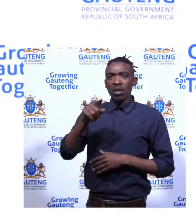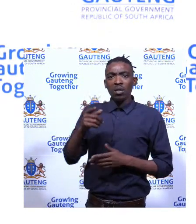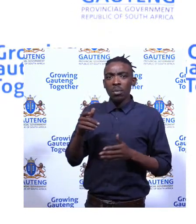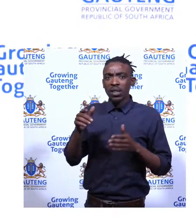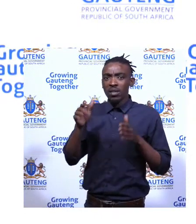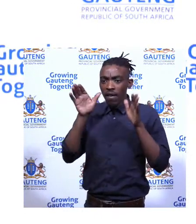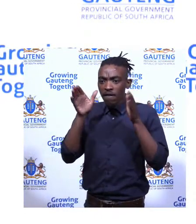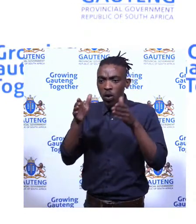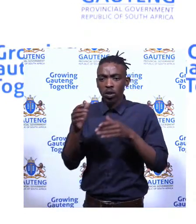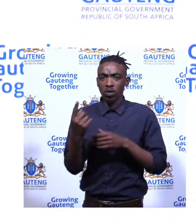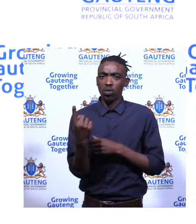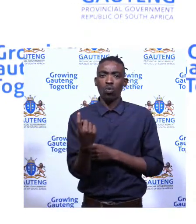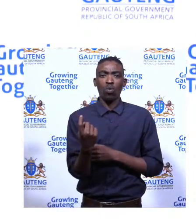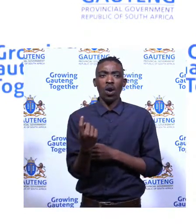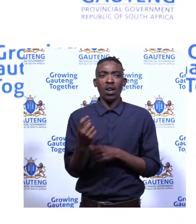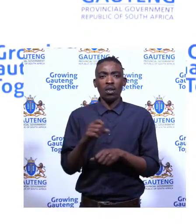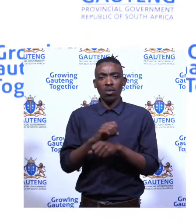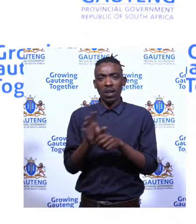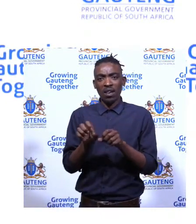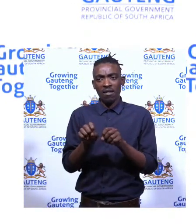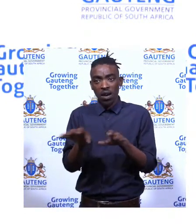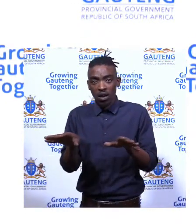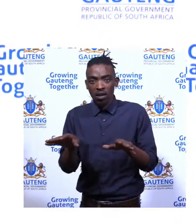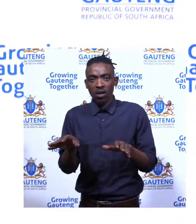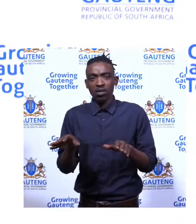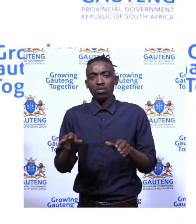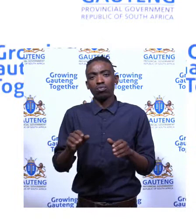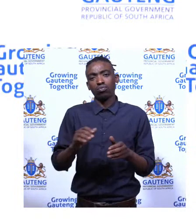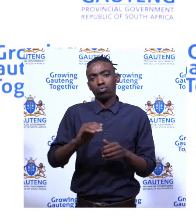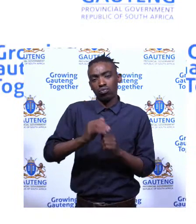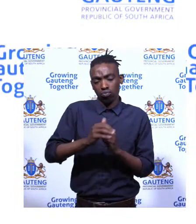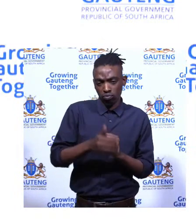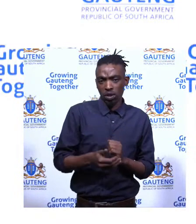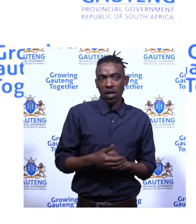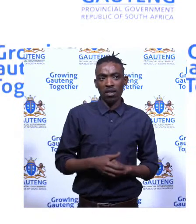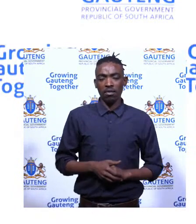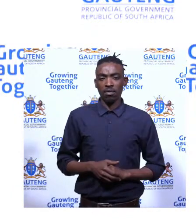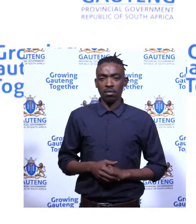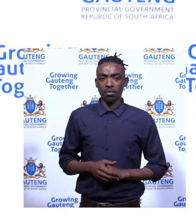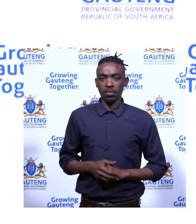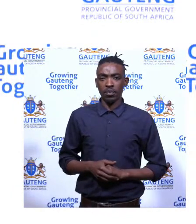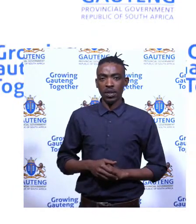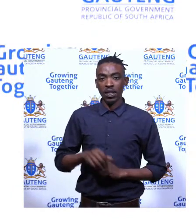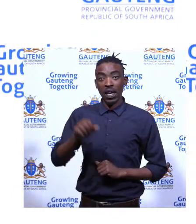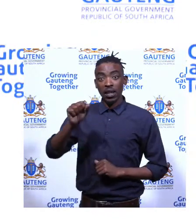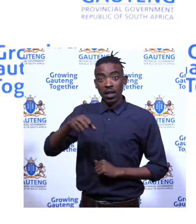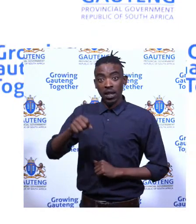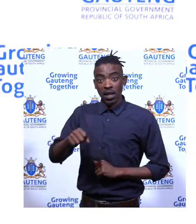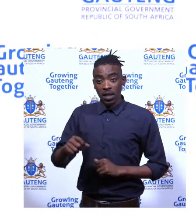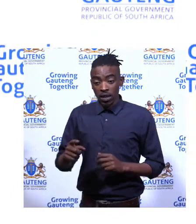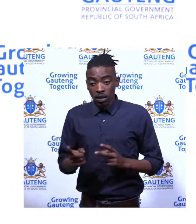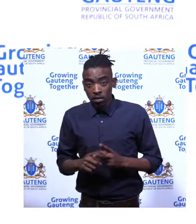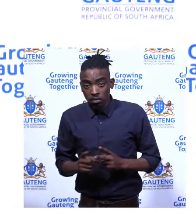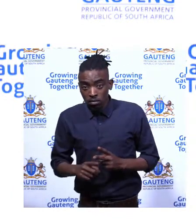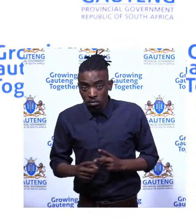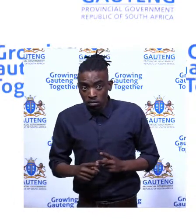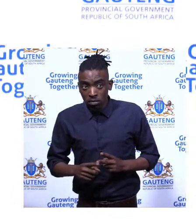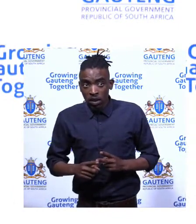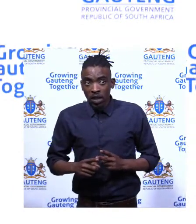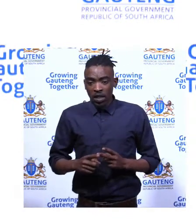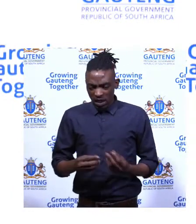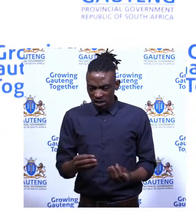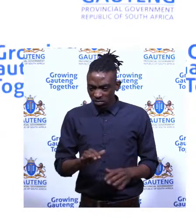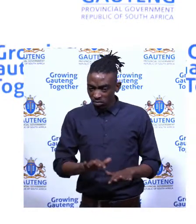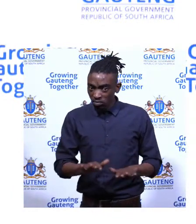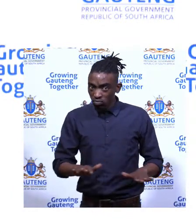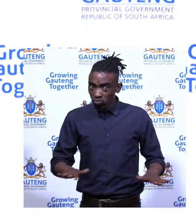time, we must ensure that we can bring back our children to school. We must ensure that